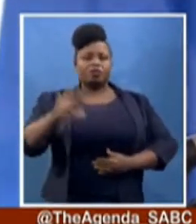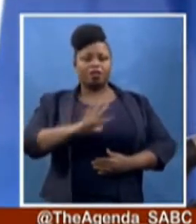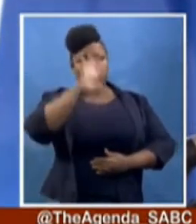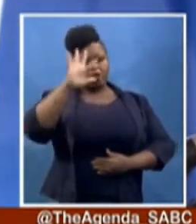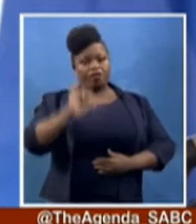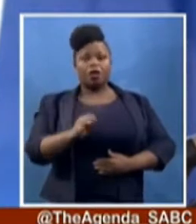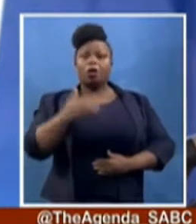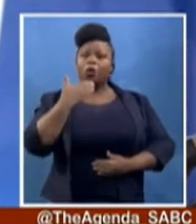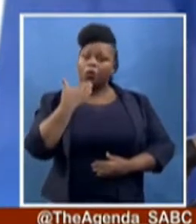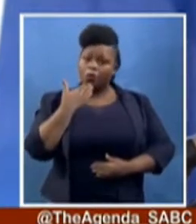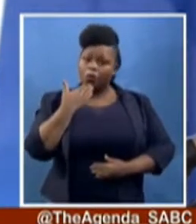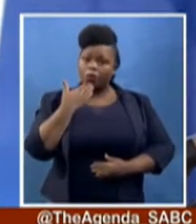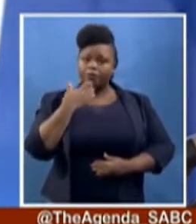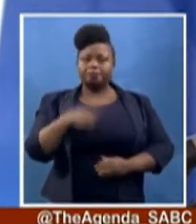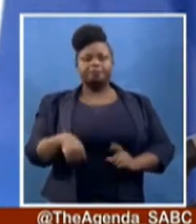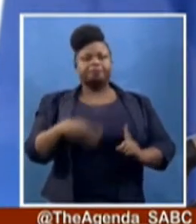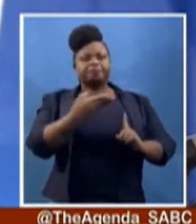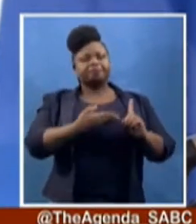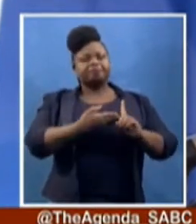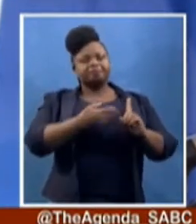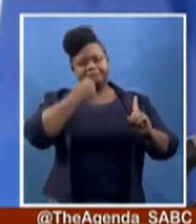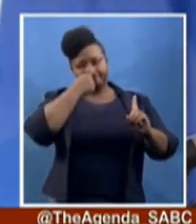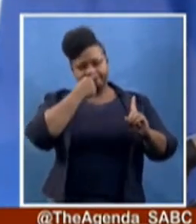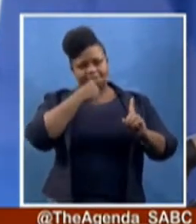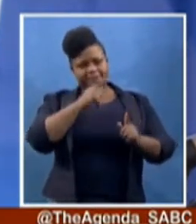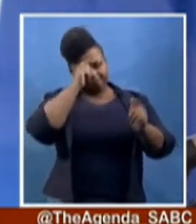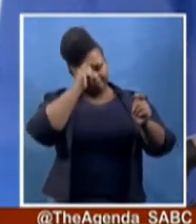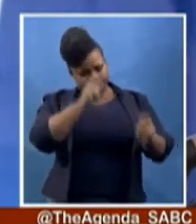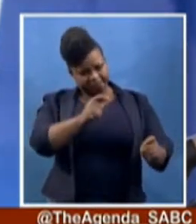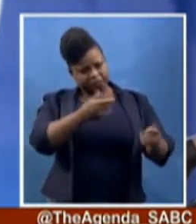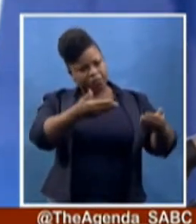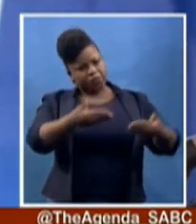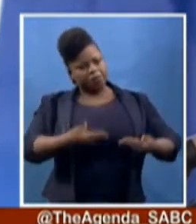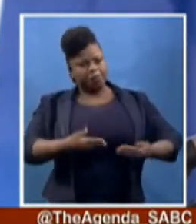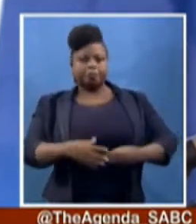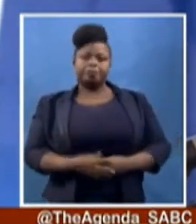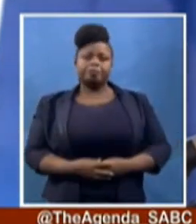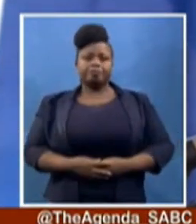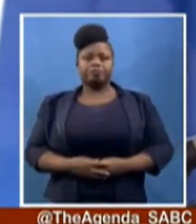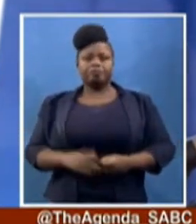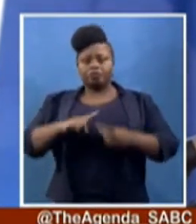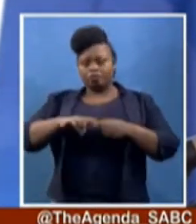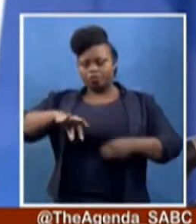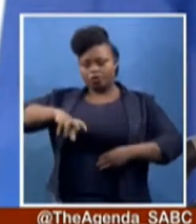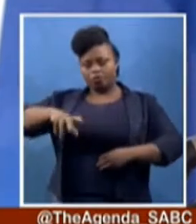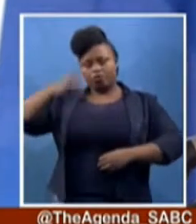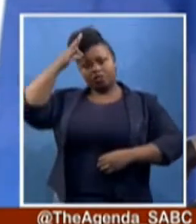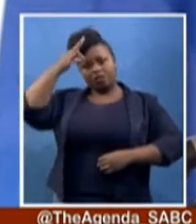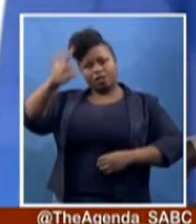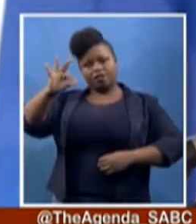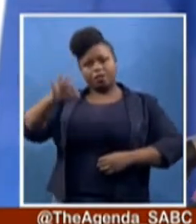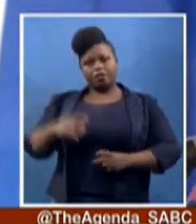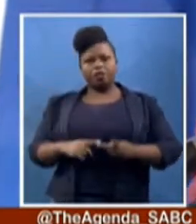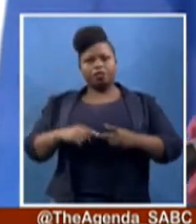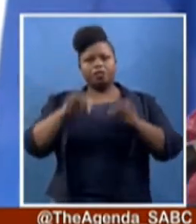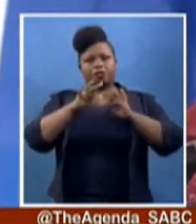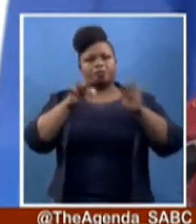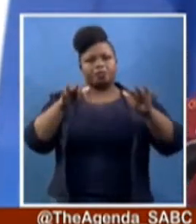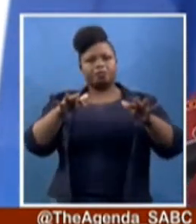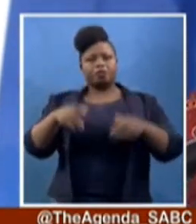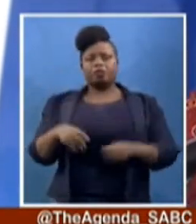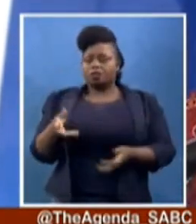Ramaphosa. On behalf of the provincial government and the people of Free State,